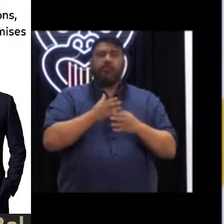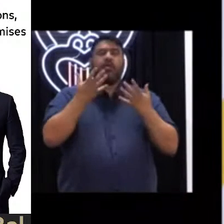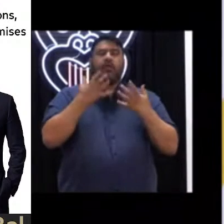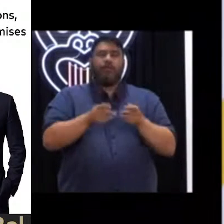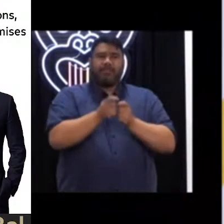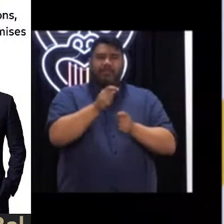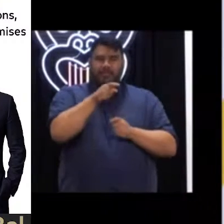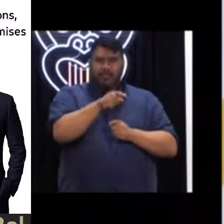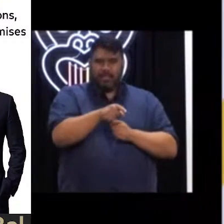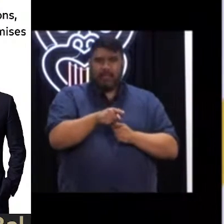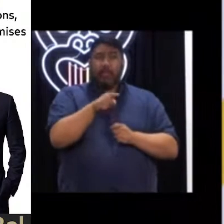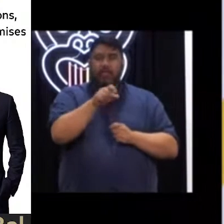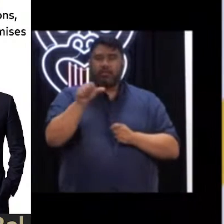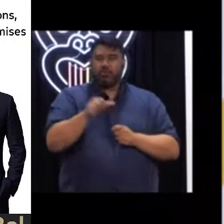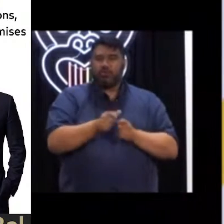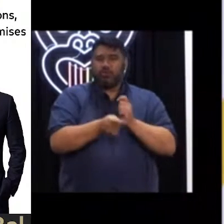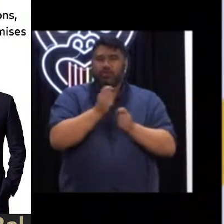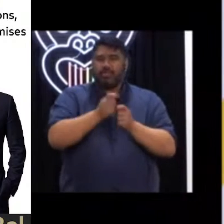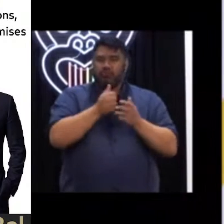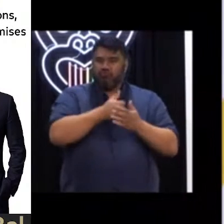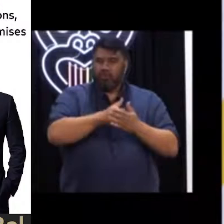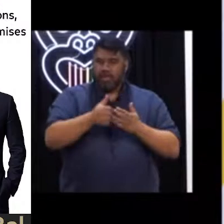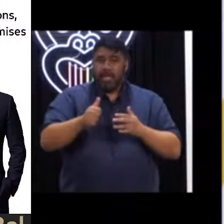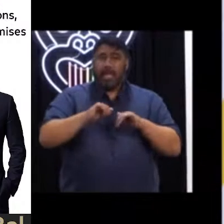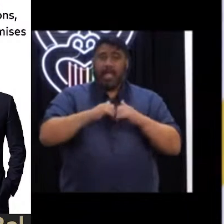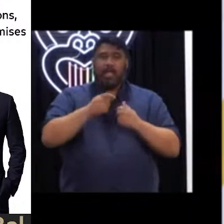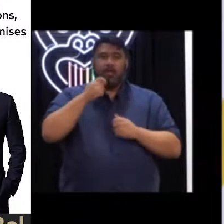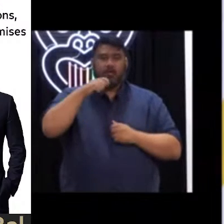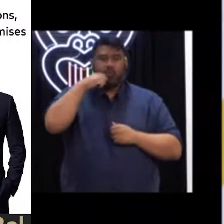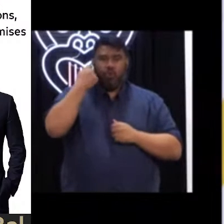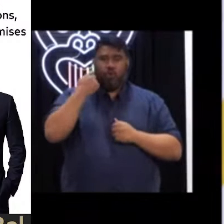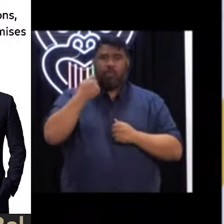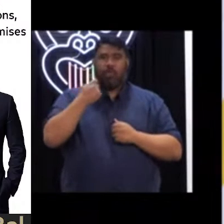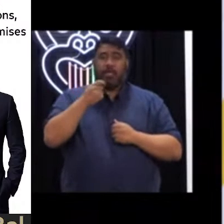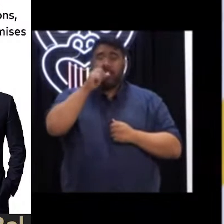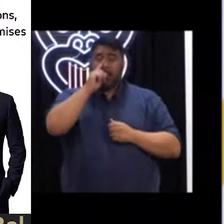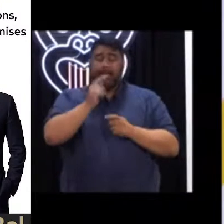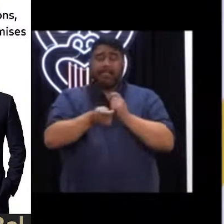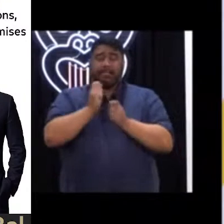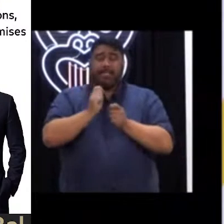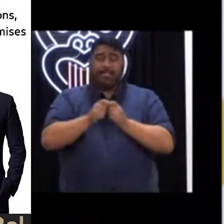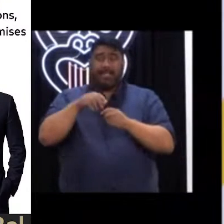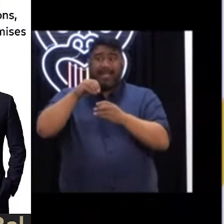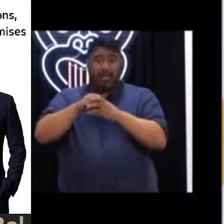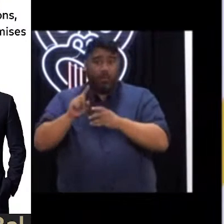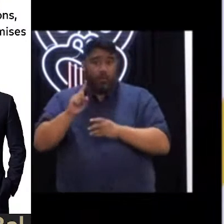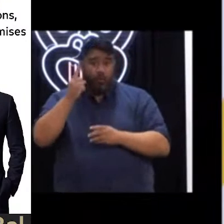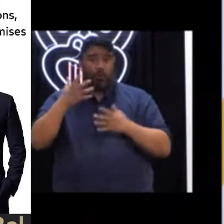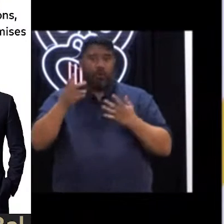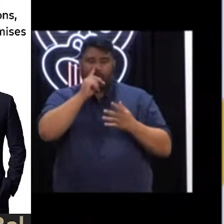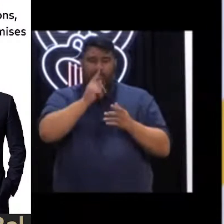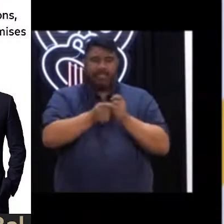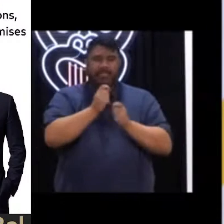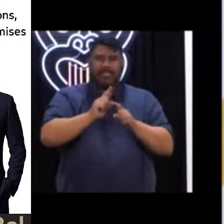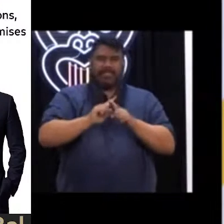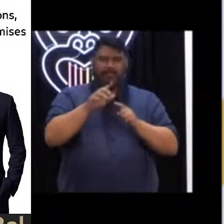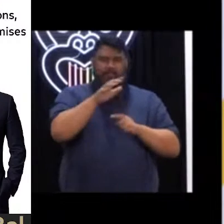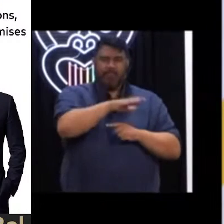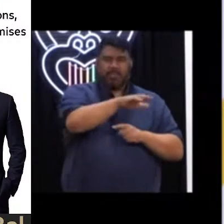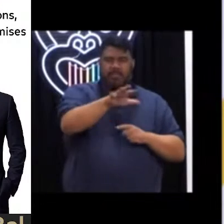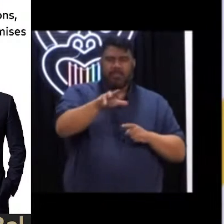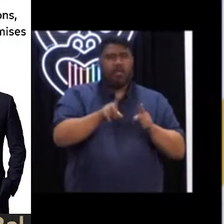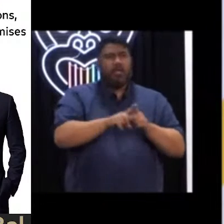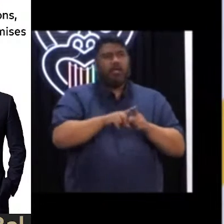those workers are in Tamaki Makaurau or outside. Available at testing centres, community testing centres, GP